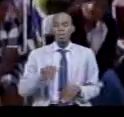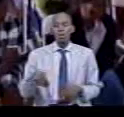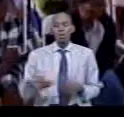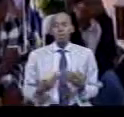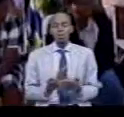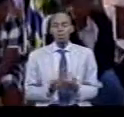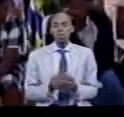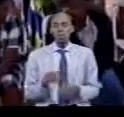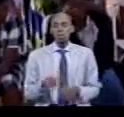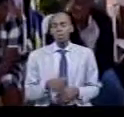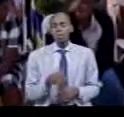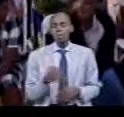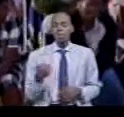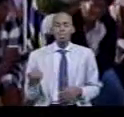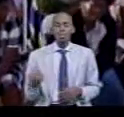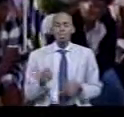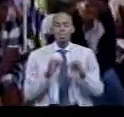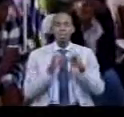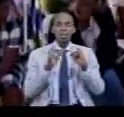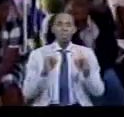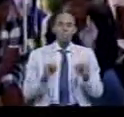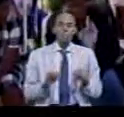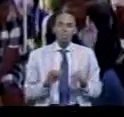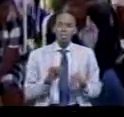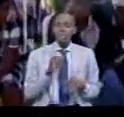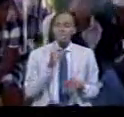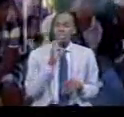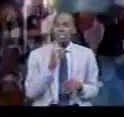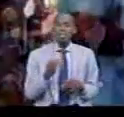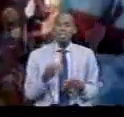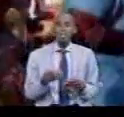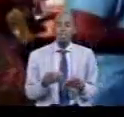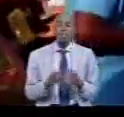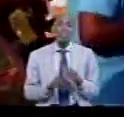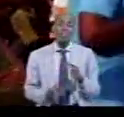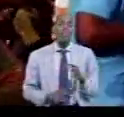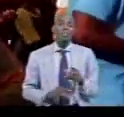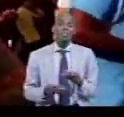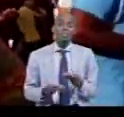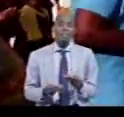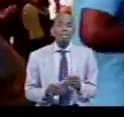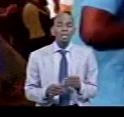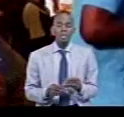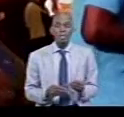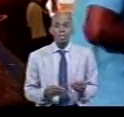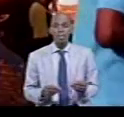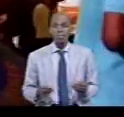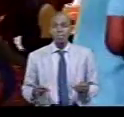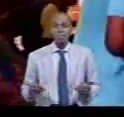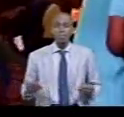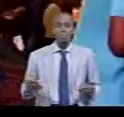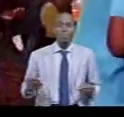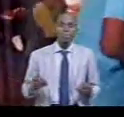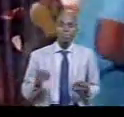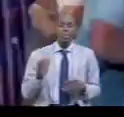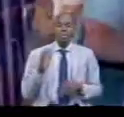Sinking sand. All other ground is sinking sand. On Christ